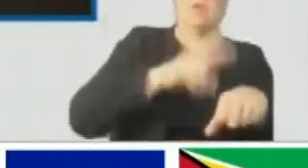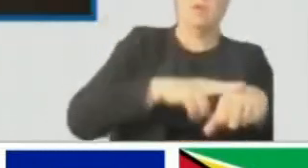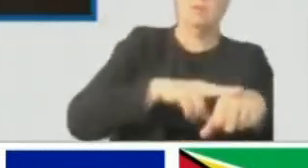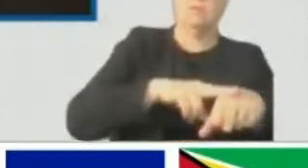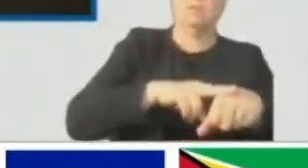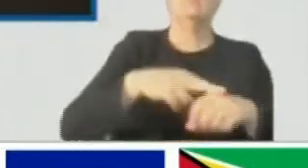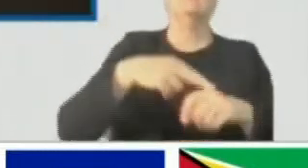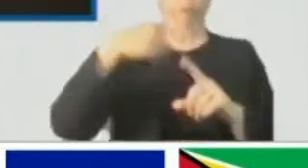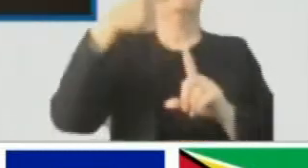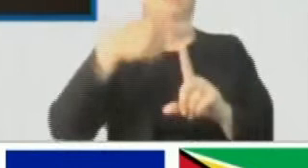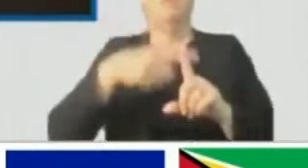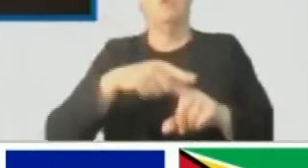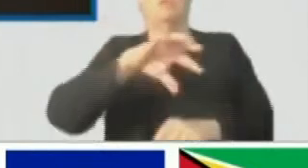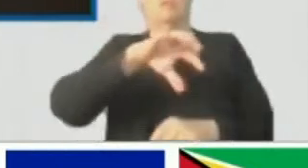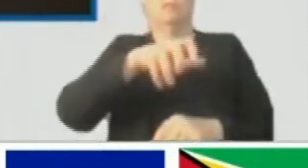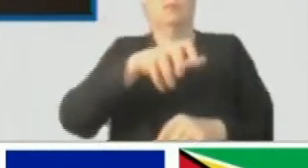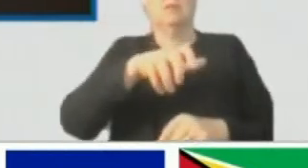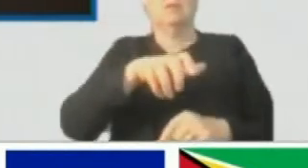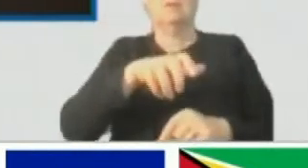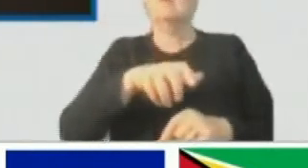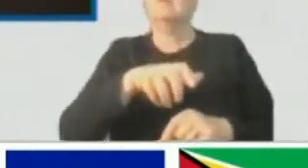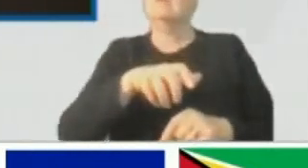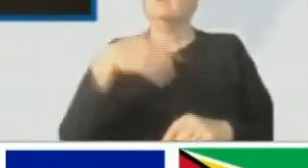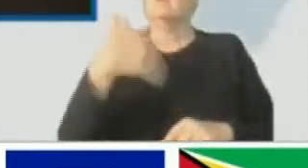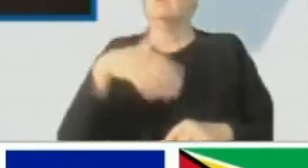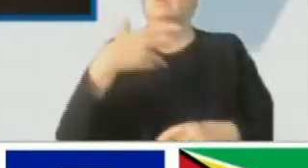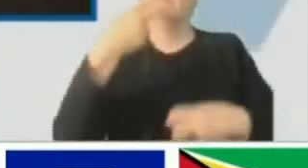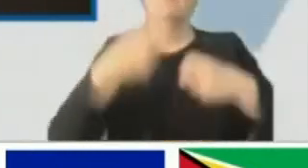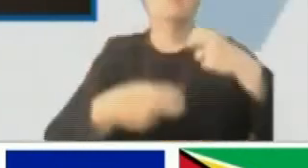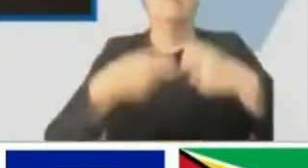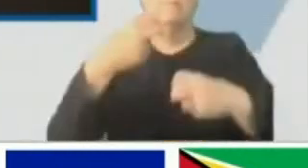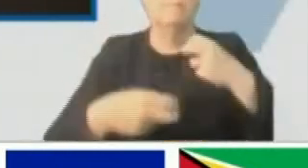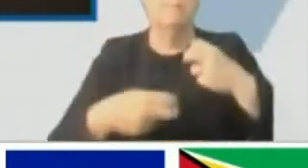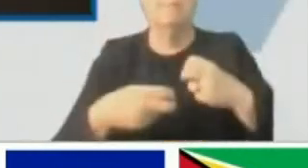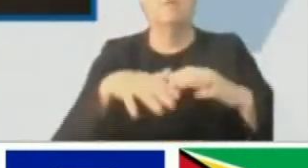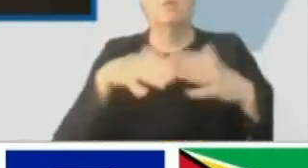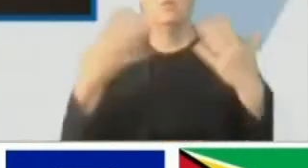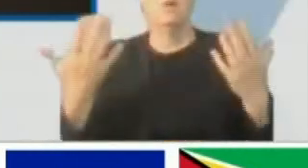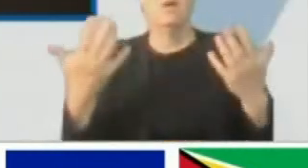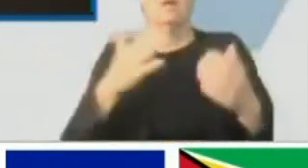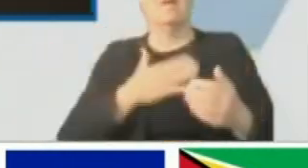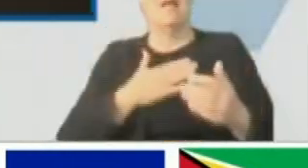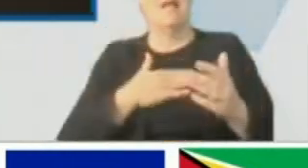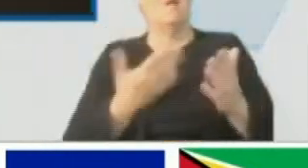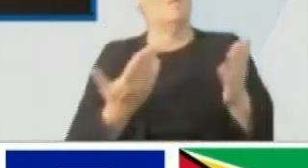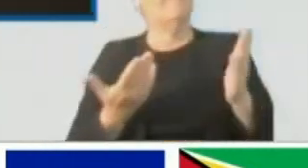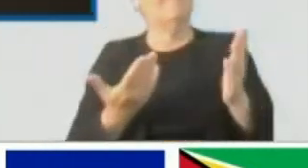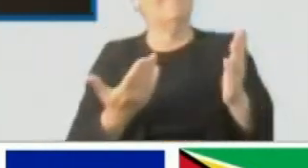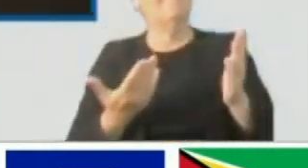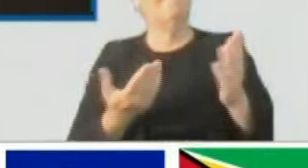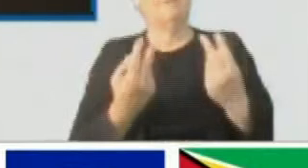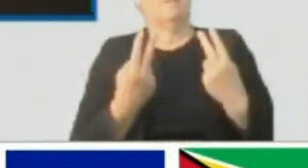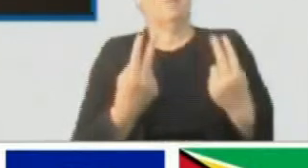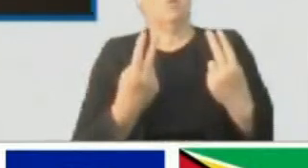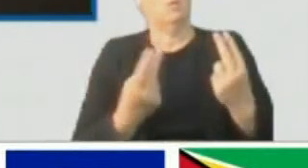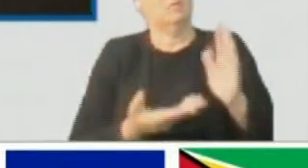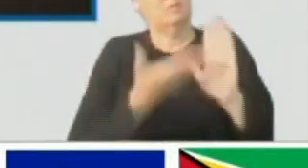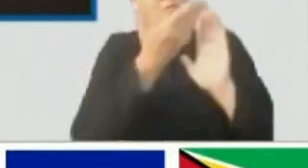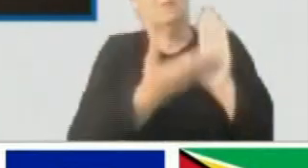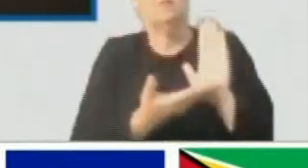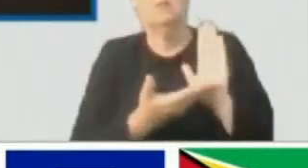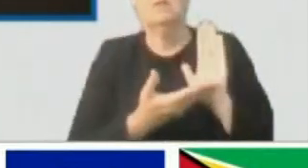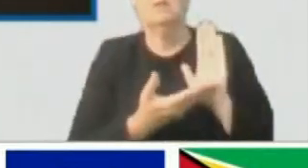our discussions the next step we will take as we work to develop and